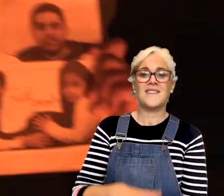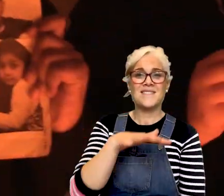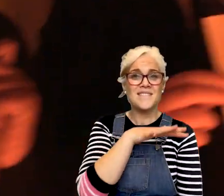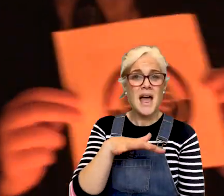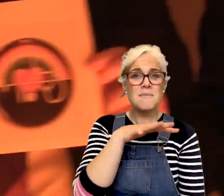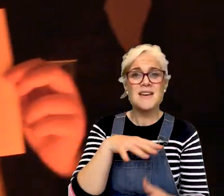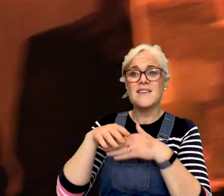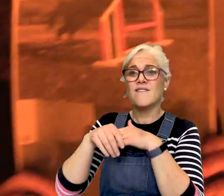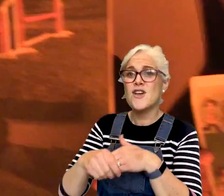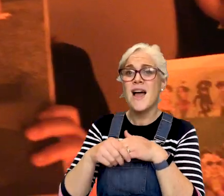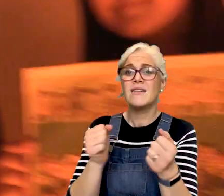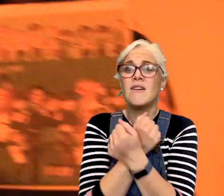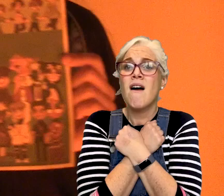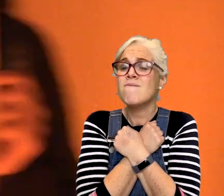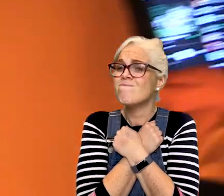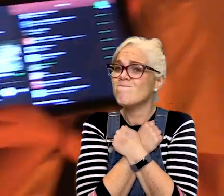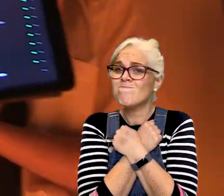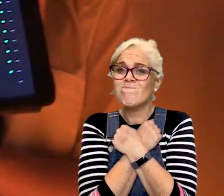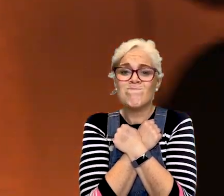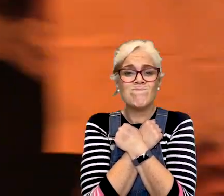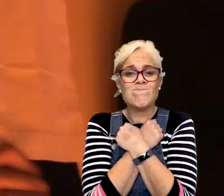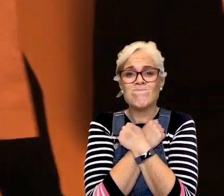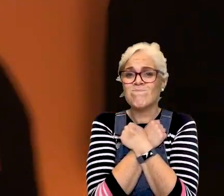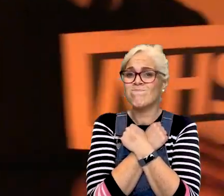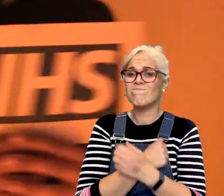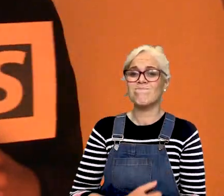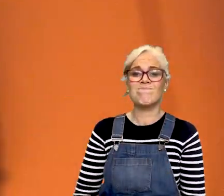and family we could not